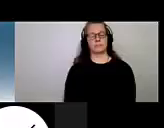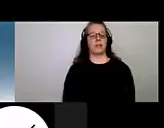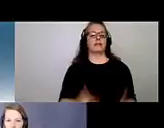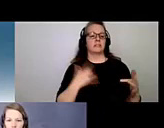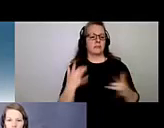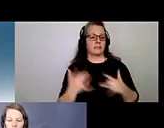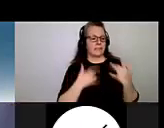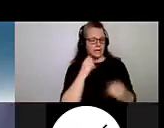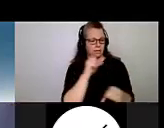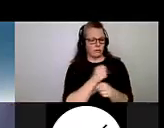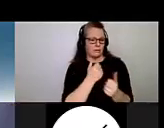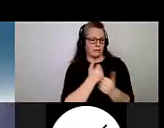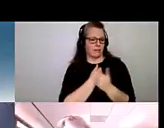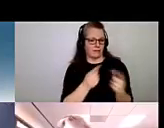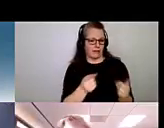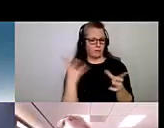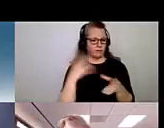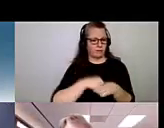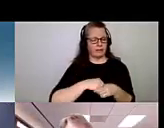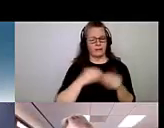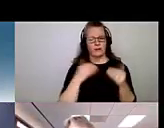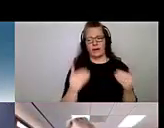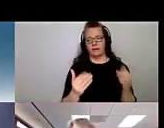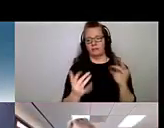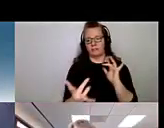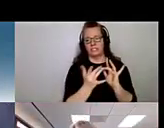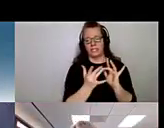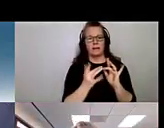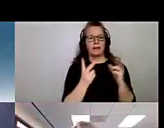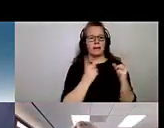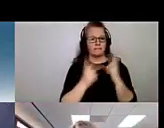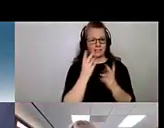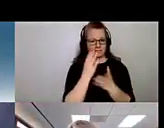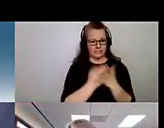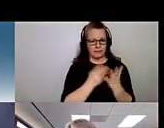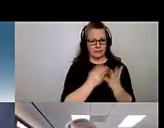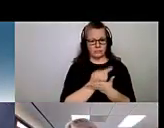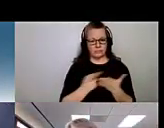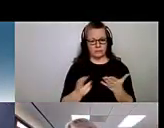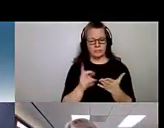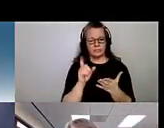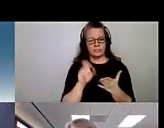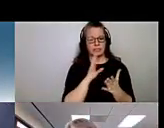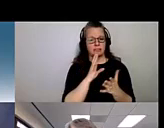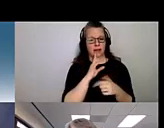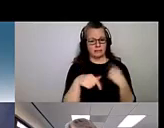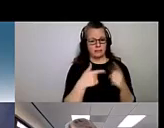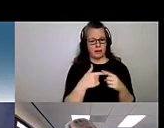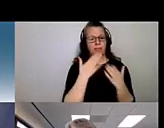you be a part of it. Feel free to reach out, and please be sure to visit some of the resources that Trevor highlighted. Thanks.